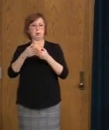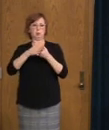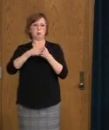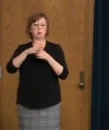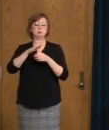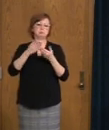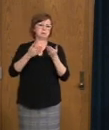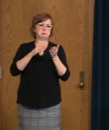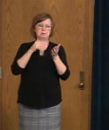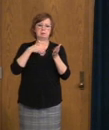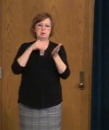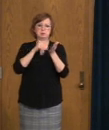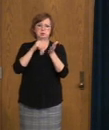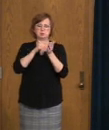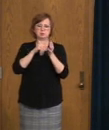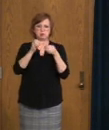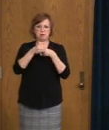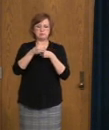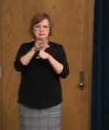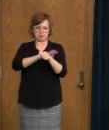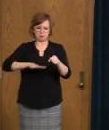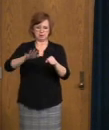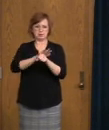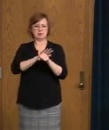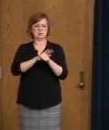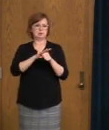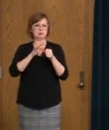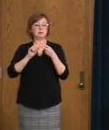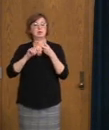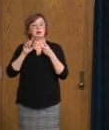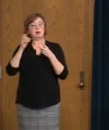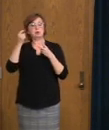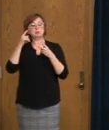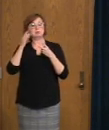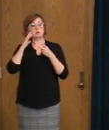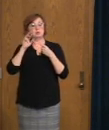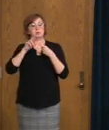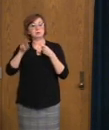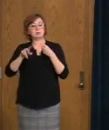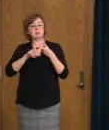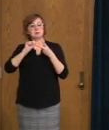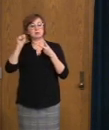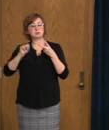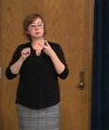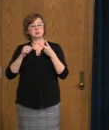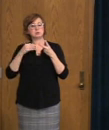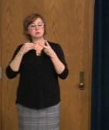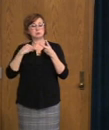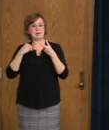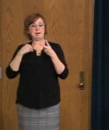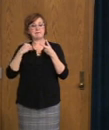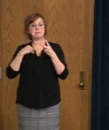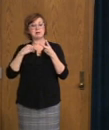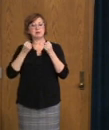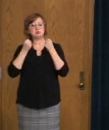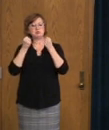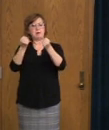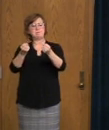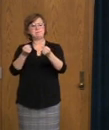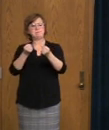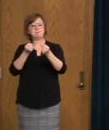of the drive-through services in Regina and Saskatoon, with expansions in Saskatoon to 7 days a week, and also